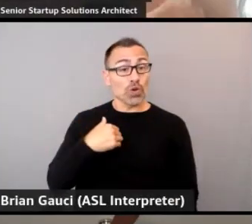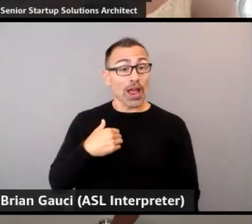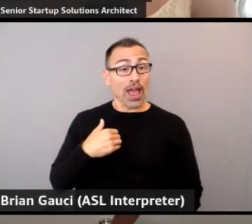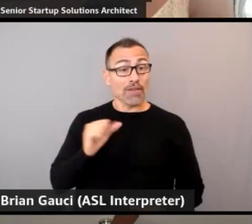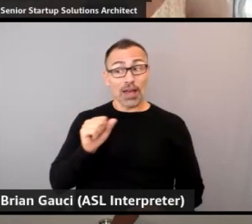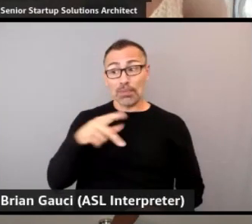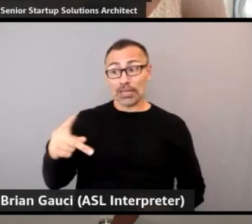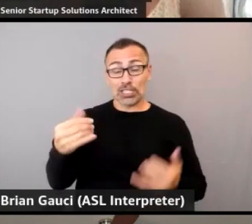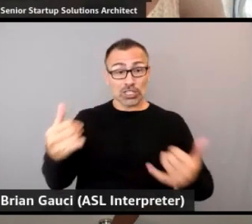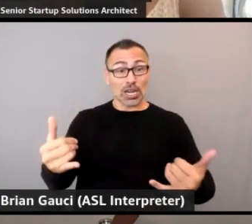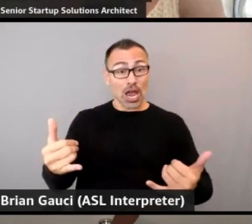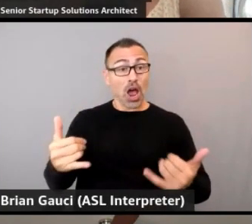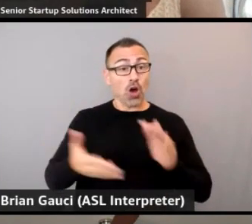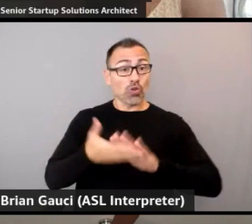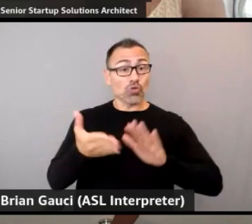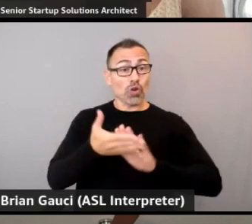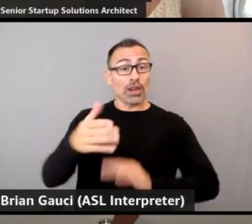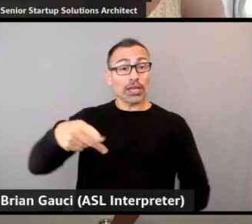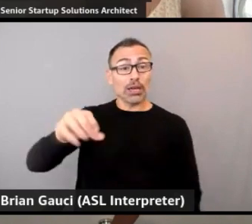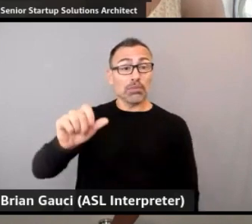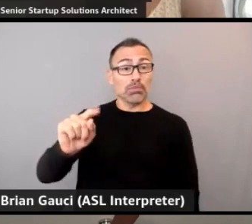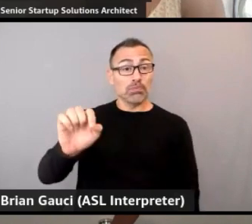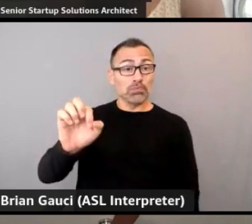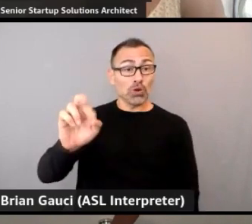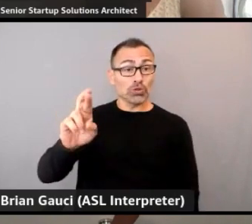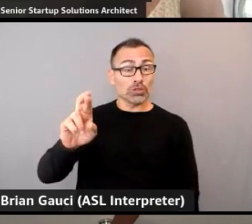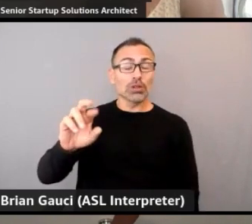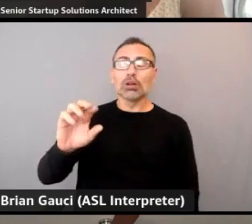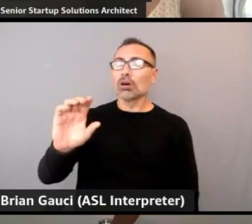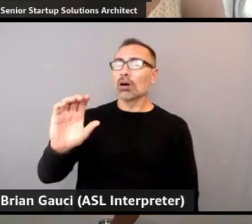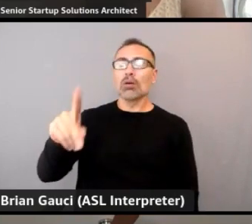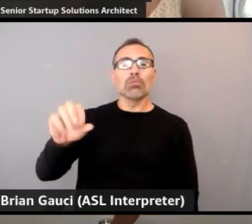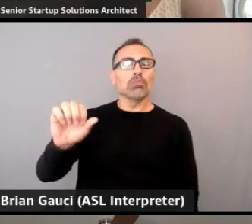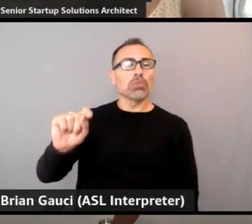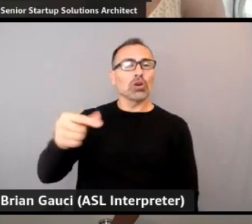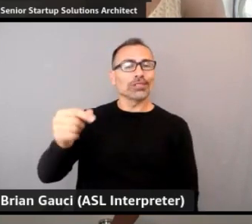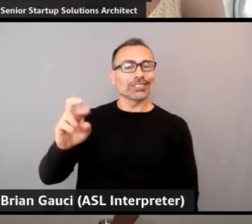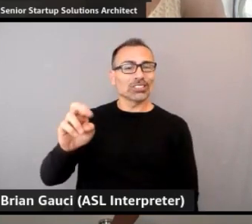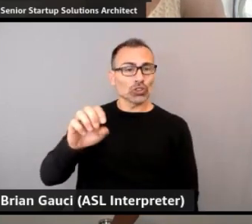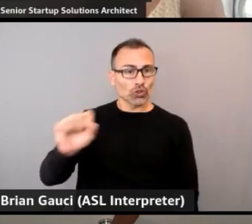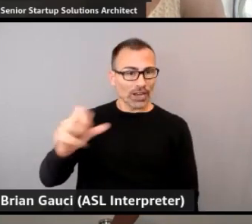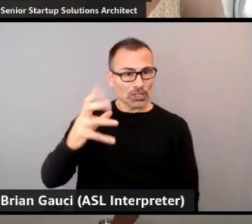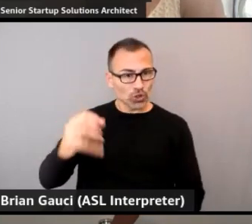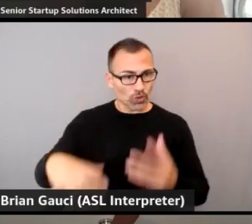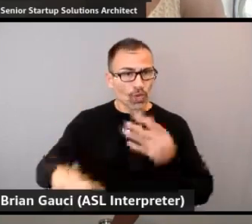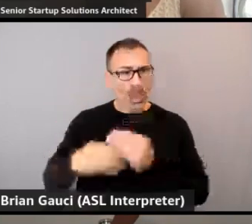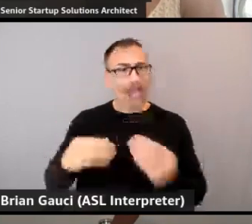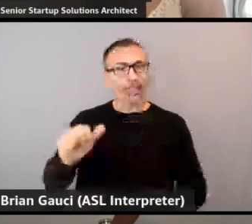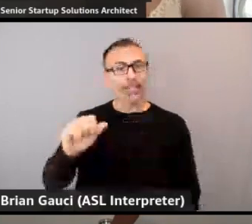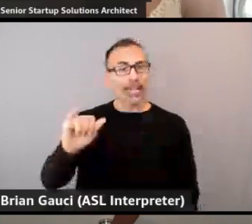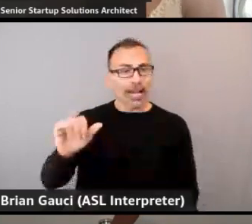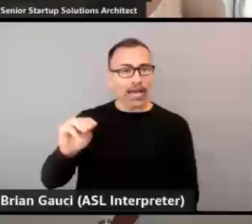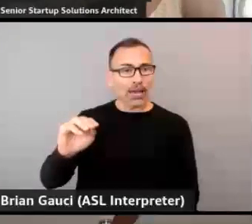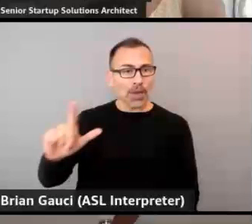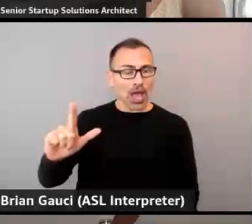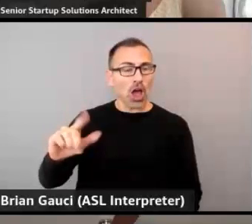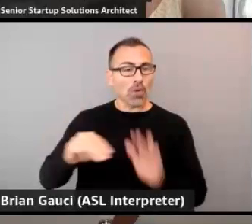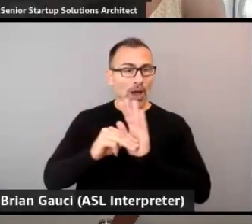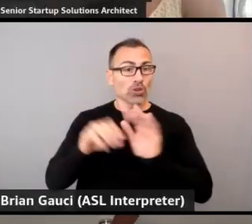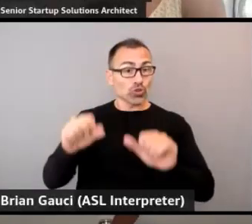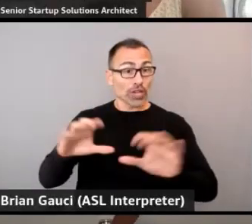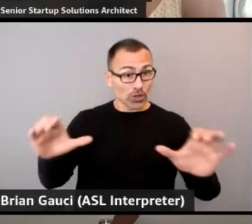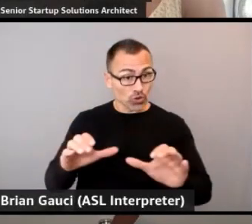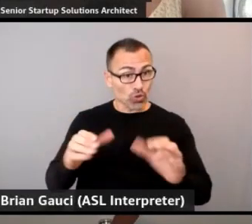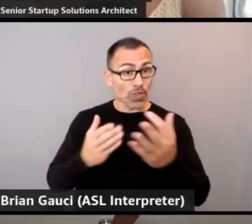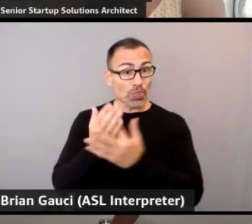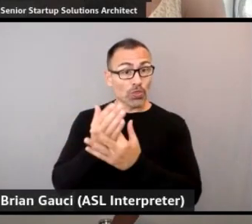in Postgres and you want to integrate these newer AI ML models into it, there is a way to do that with the pgvector extension, and you can do